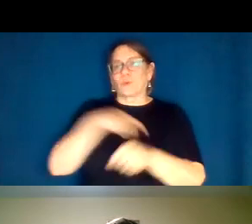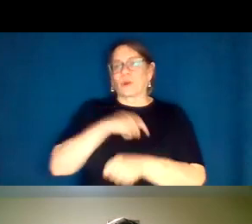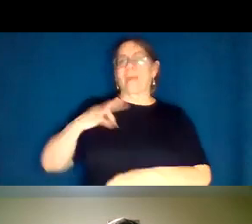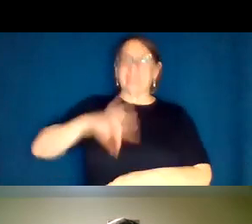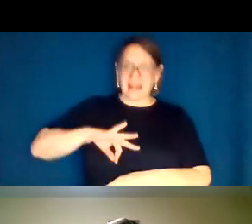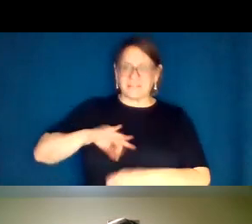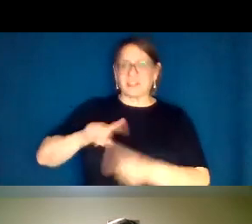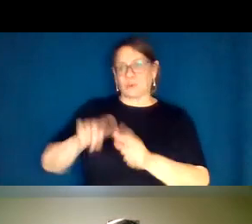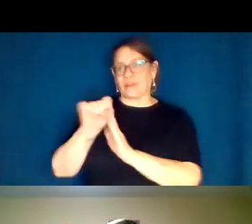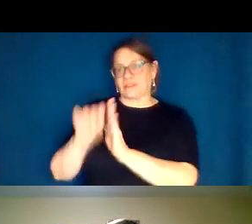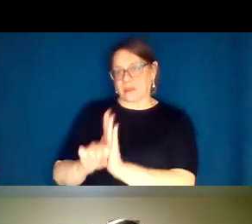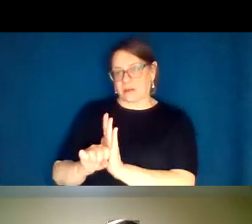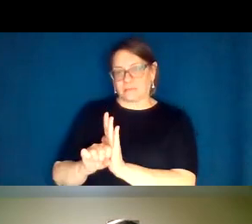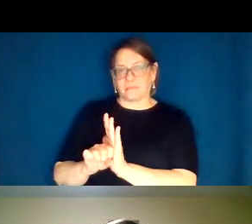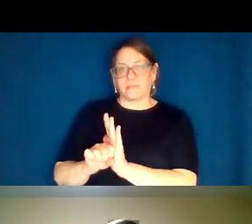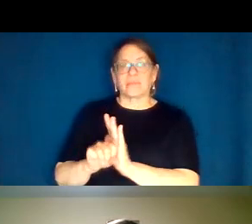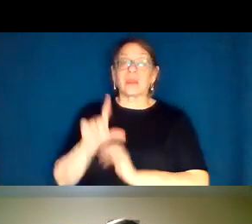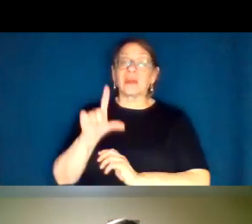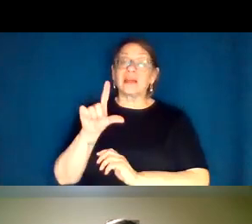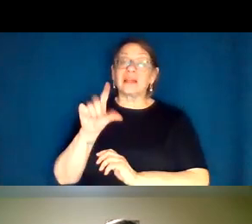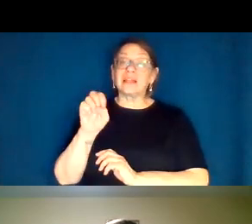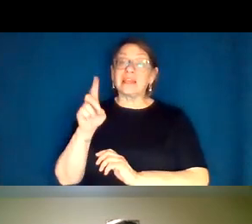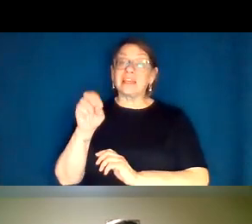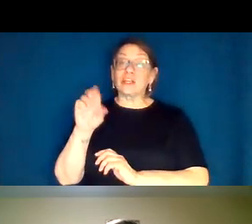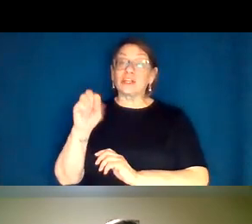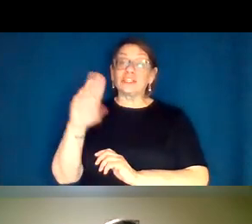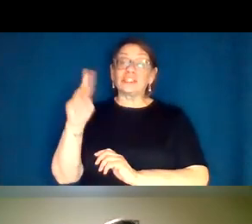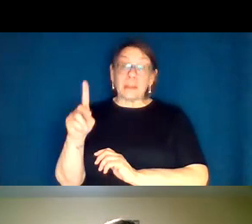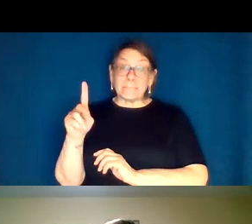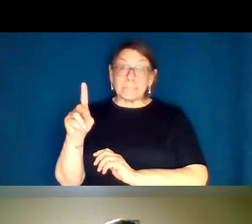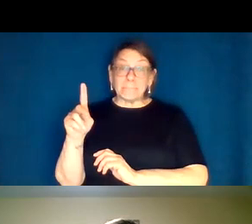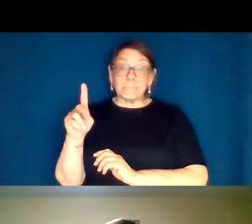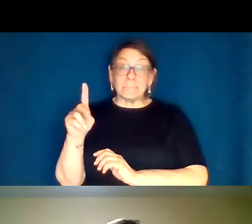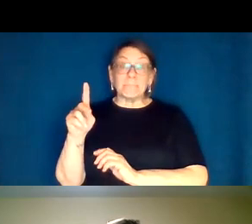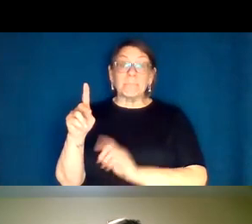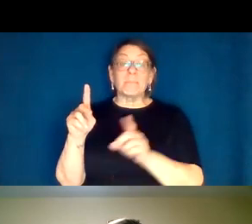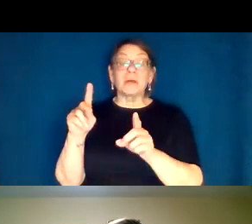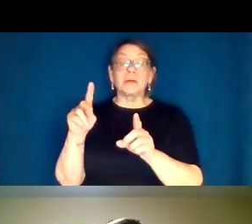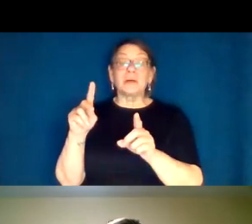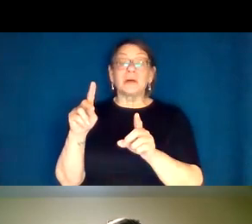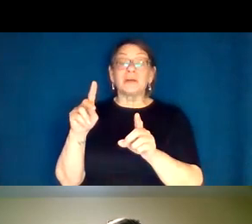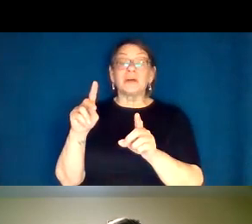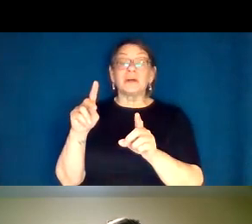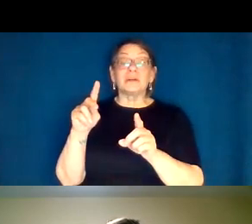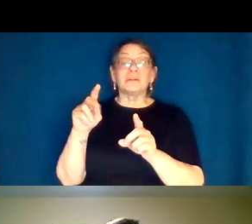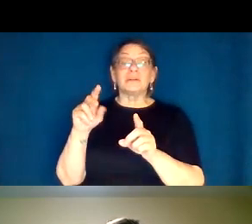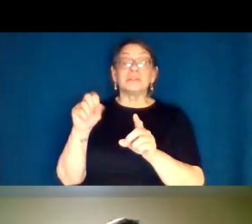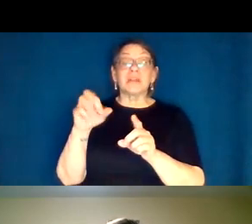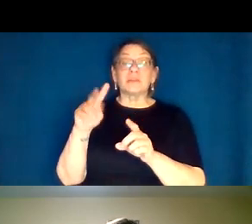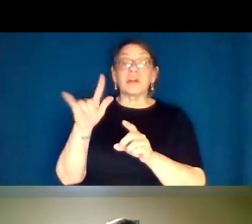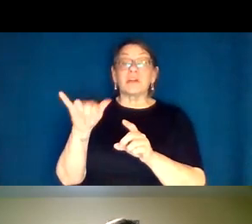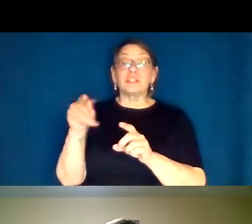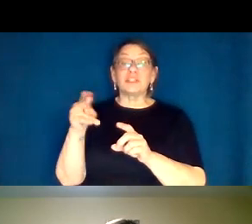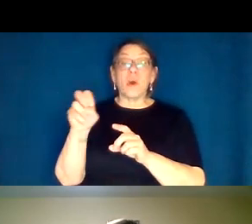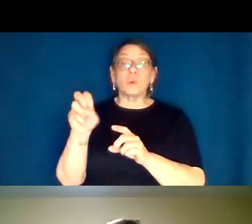Our leadership at the time are Secretary Jones and Commissioner Ganem, who's the vice chair. And membership